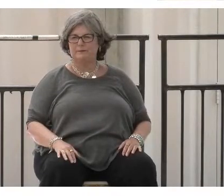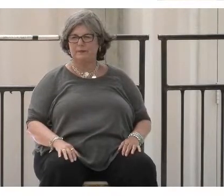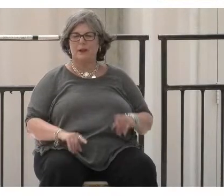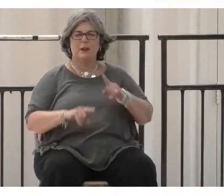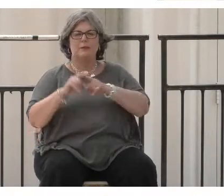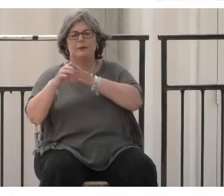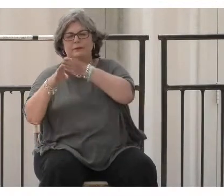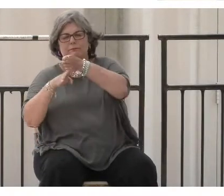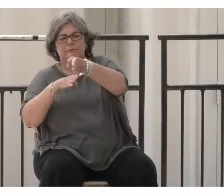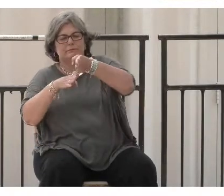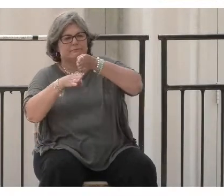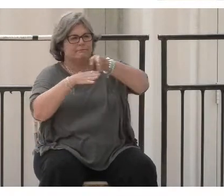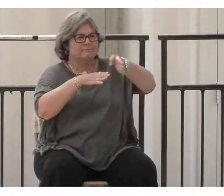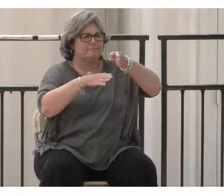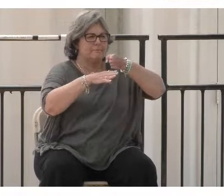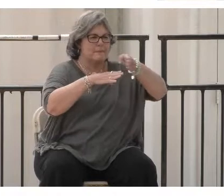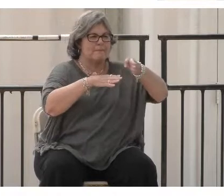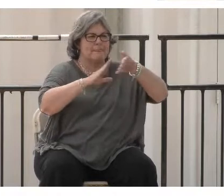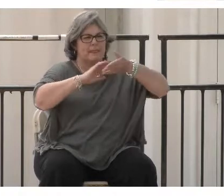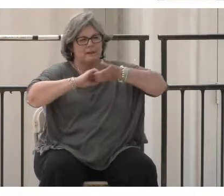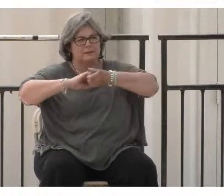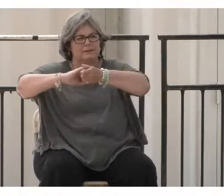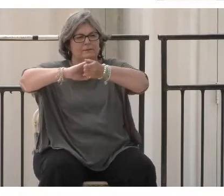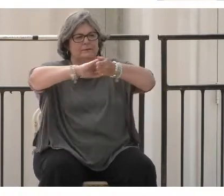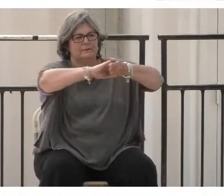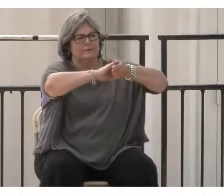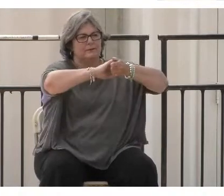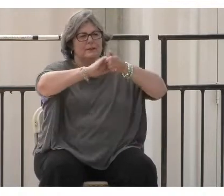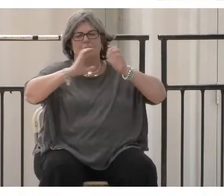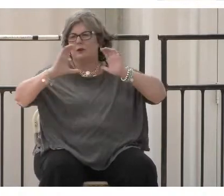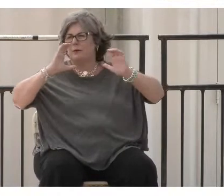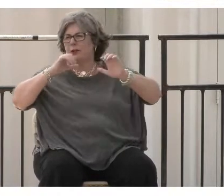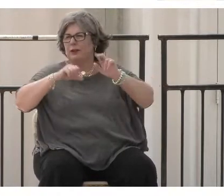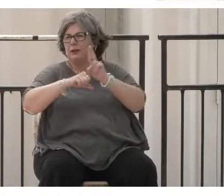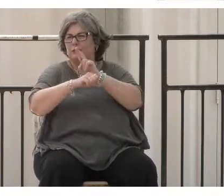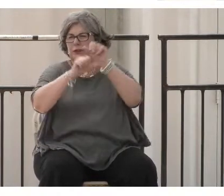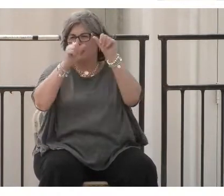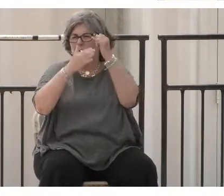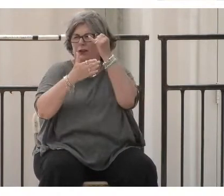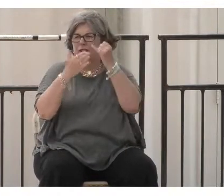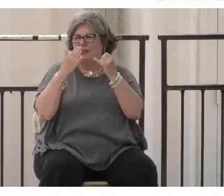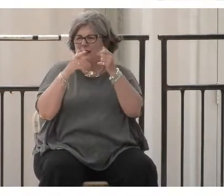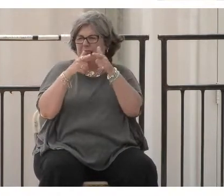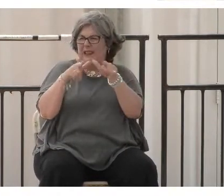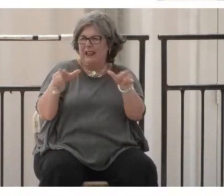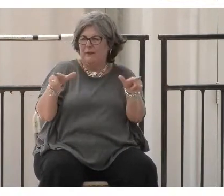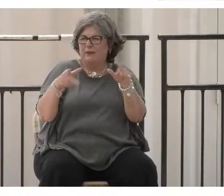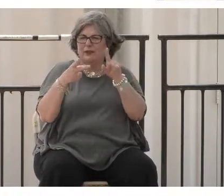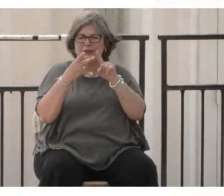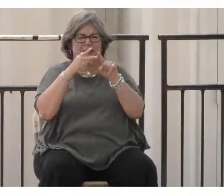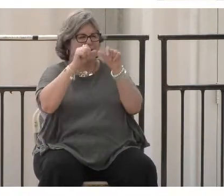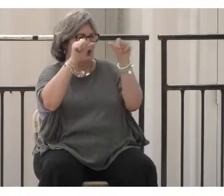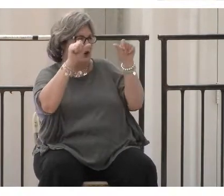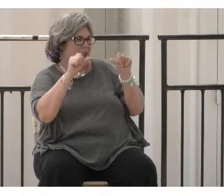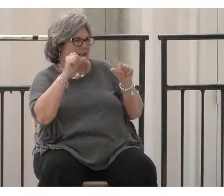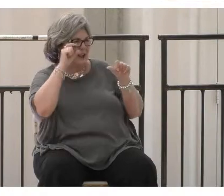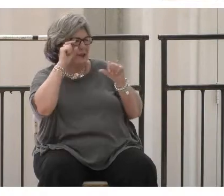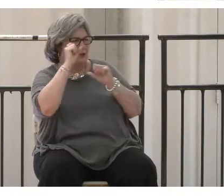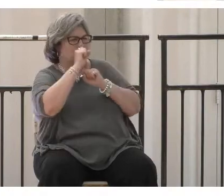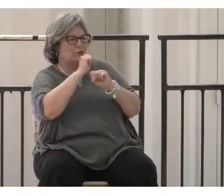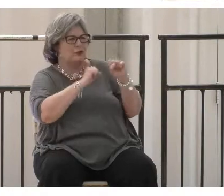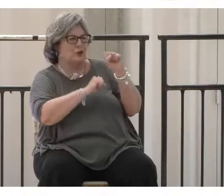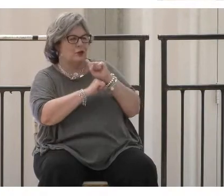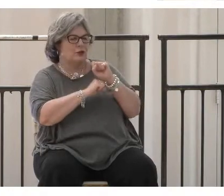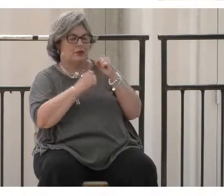and perspectives, we're trying to explore and communicate through artistic language as well as architectural structures.